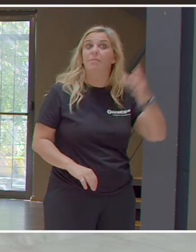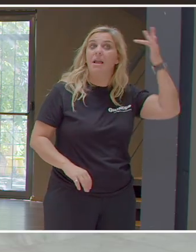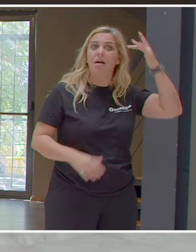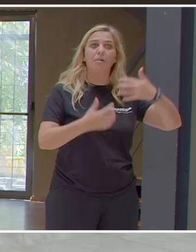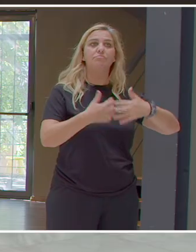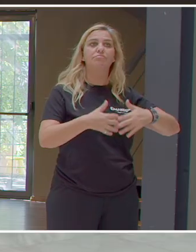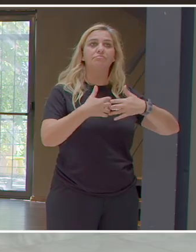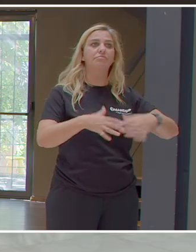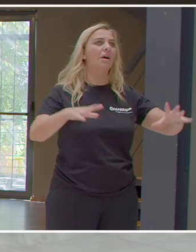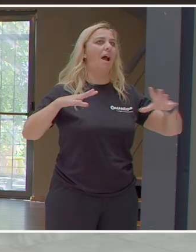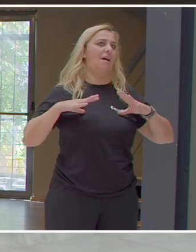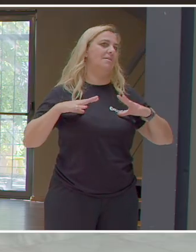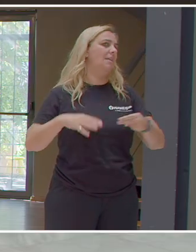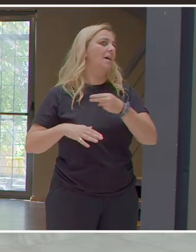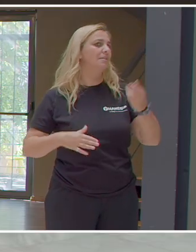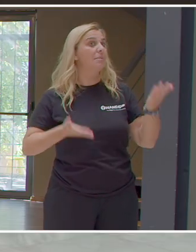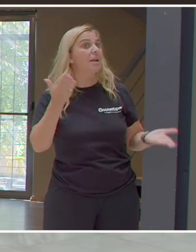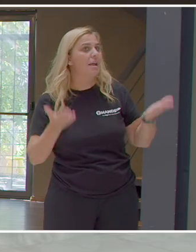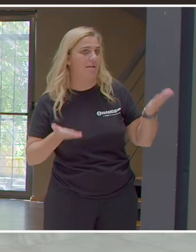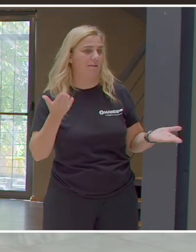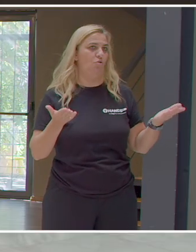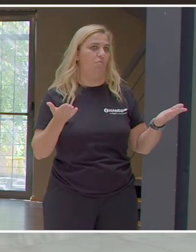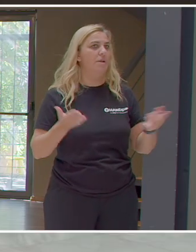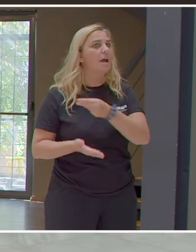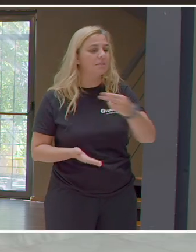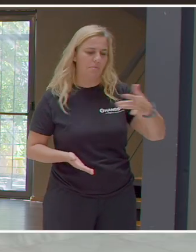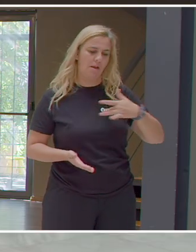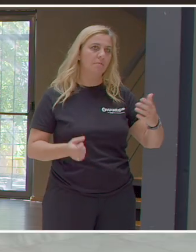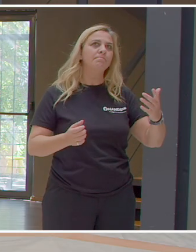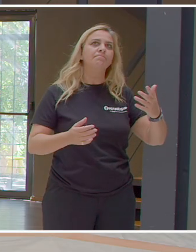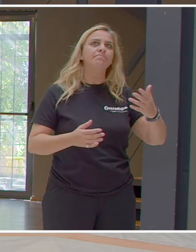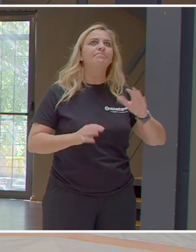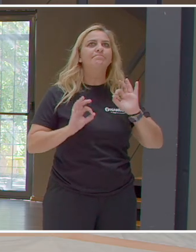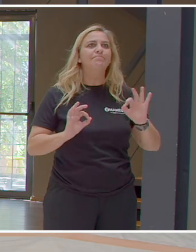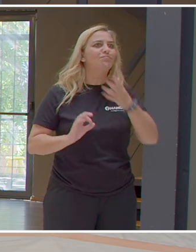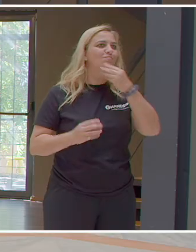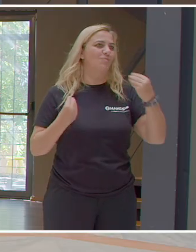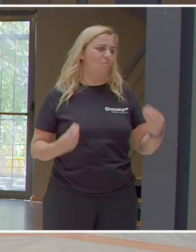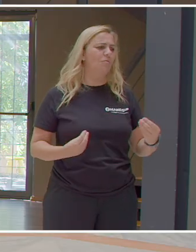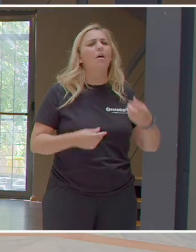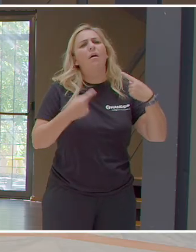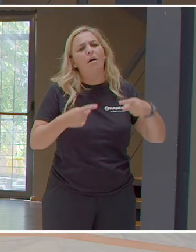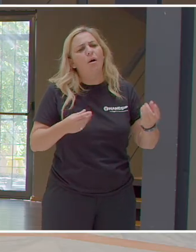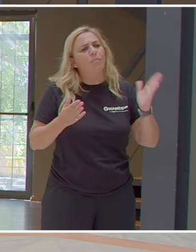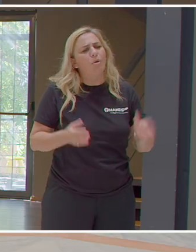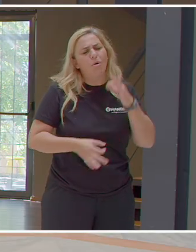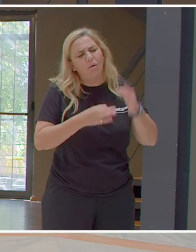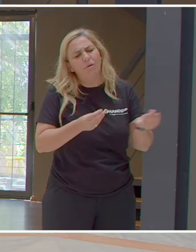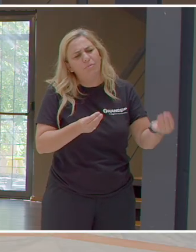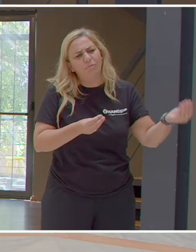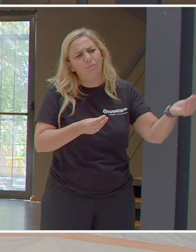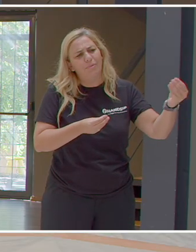also crucial for having a good mental health. Yeah, there's many more things I could talk about, but